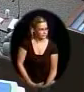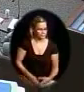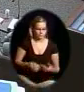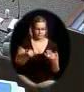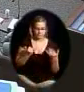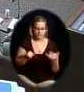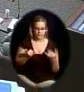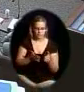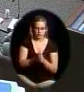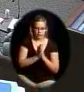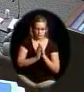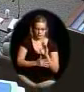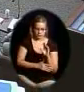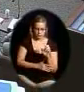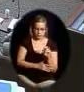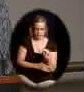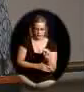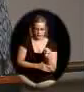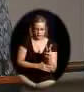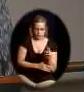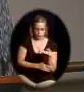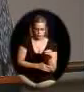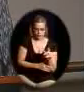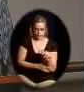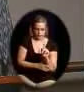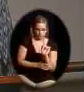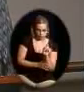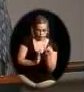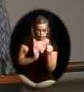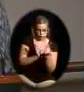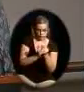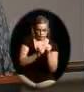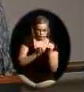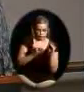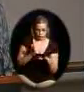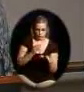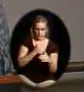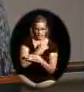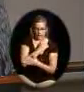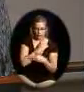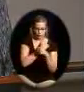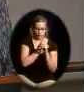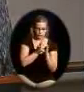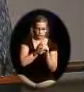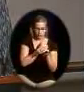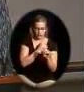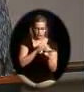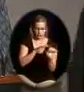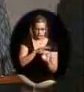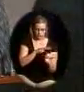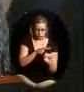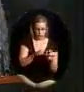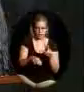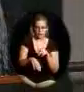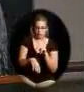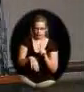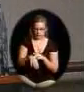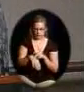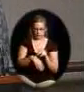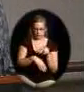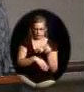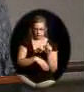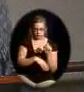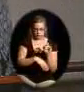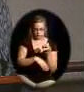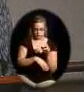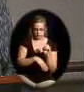Now we would like to ask Ben Whitney, a first grade student at Countryside Elementary, and his principal, Stacy Shipley, and his